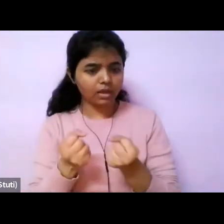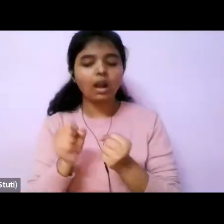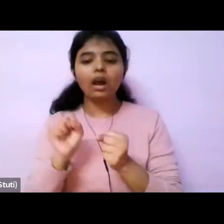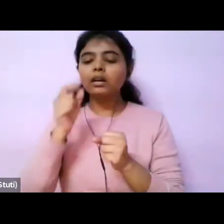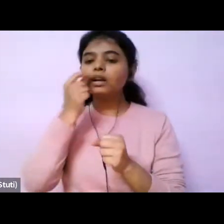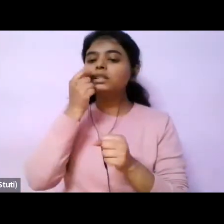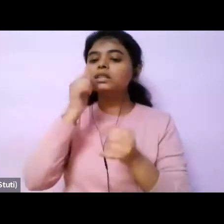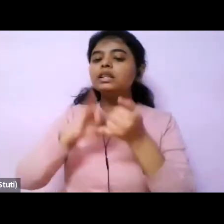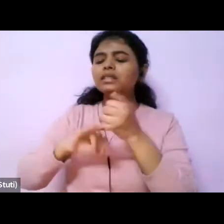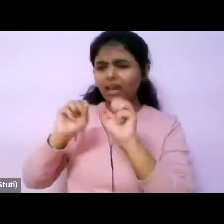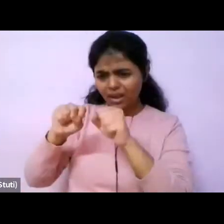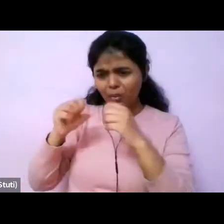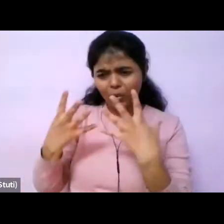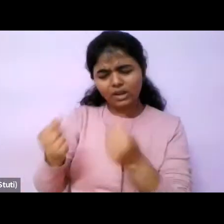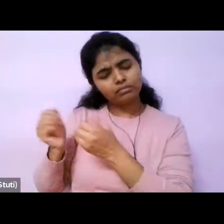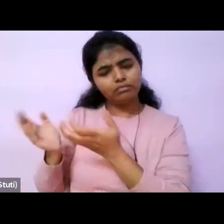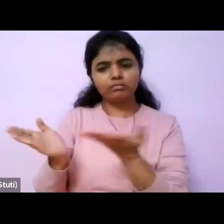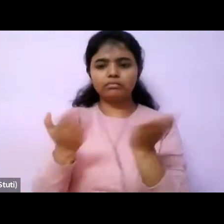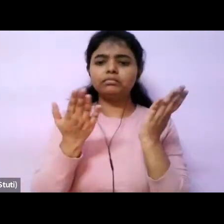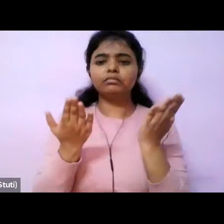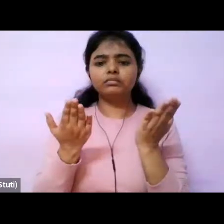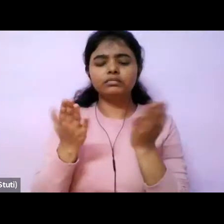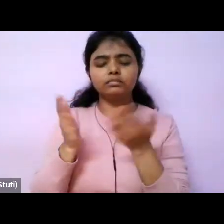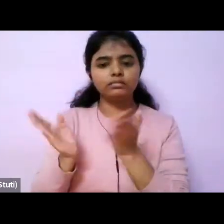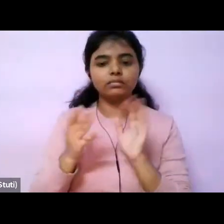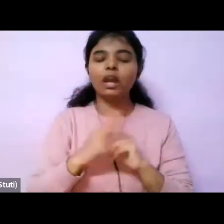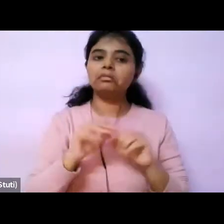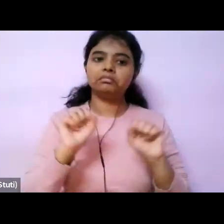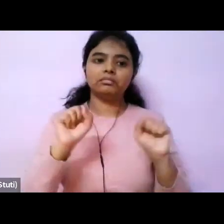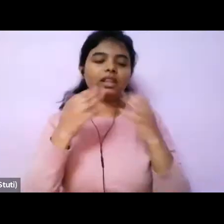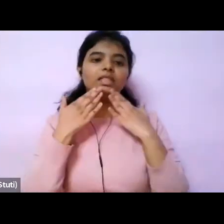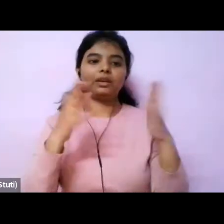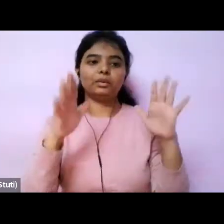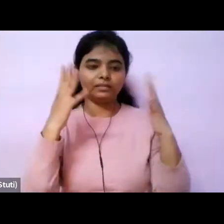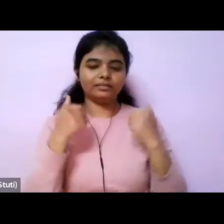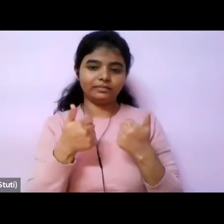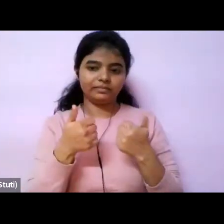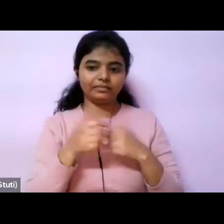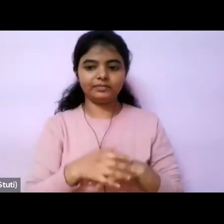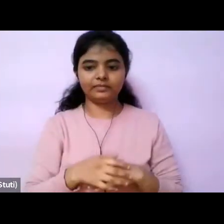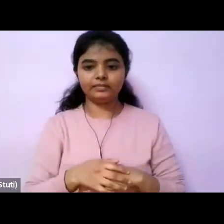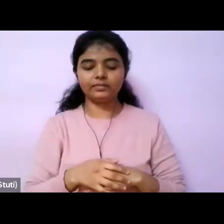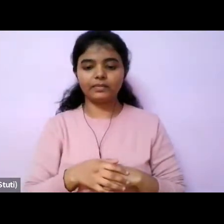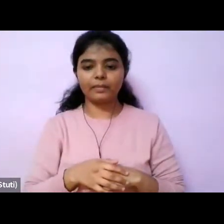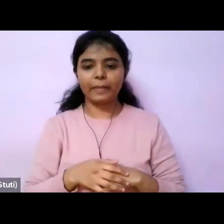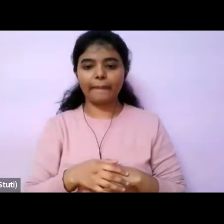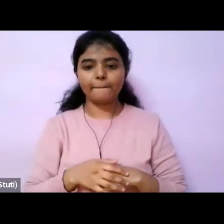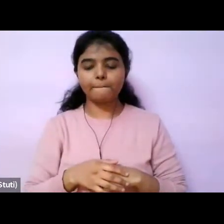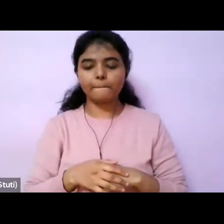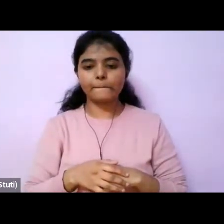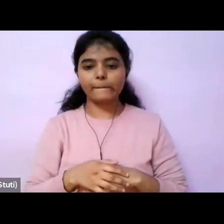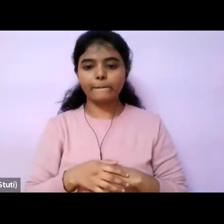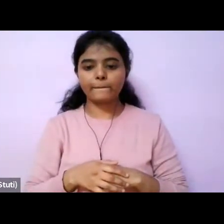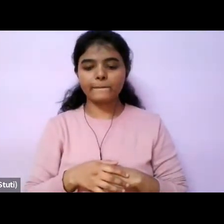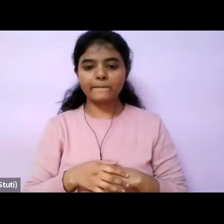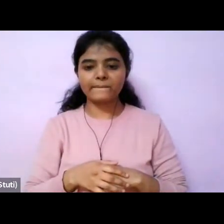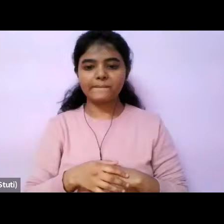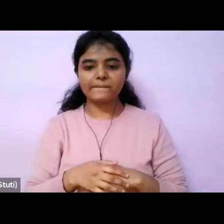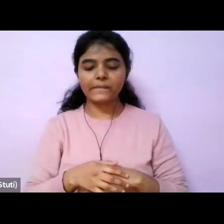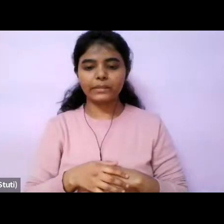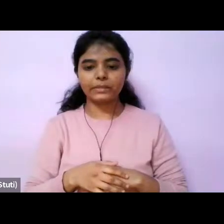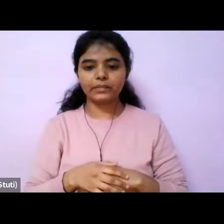you didn't. want. Oh, yes. Oh, yeah, that's great. Oh, okay, Yes. I will do that. Okay. Okay, thank you.